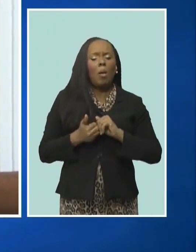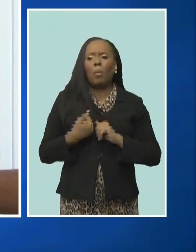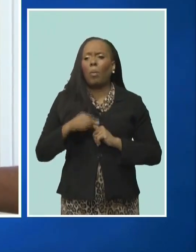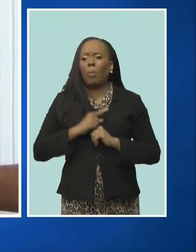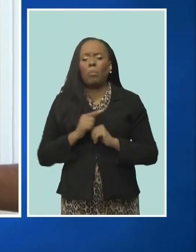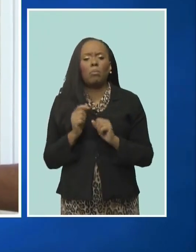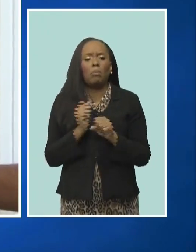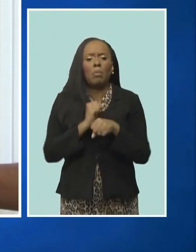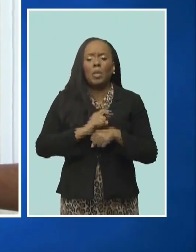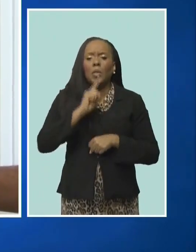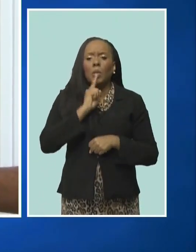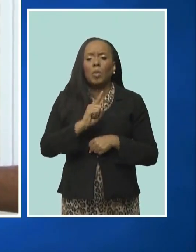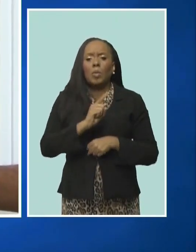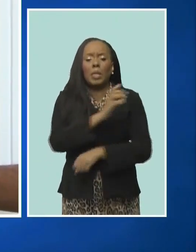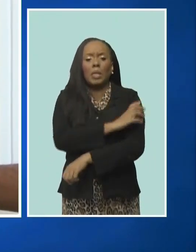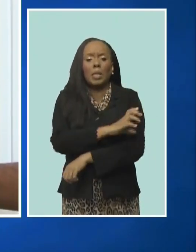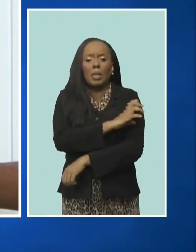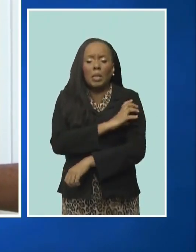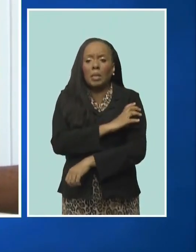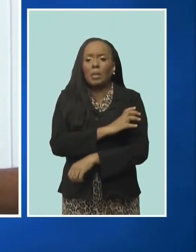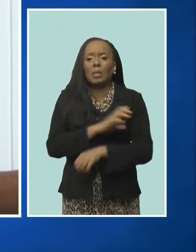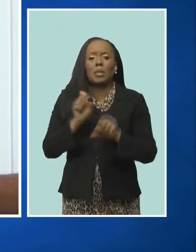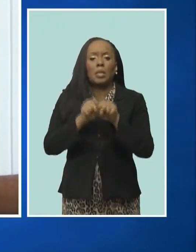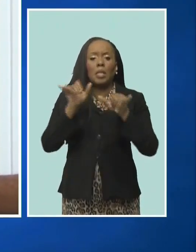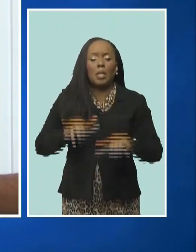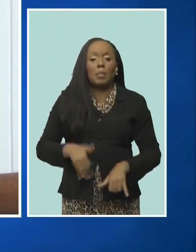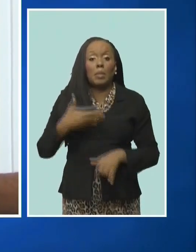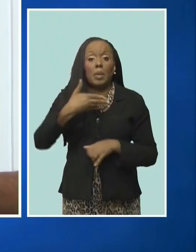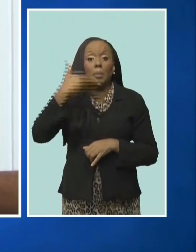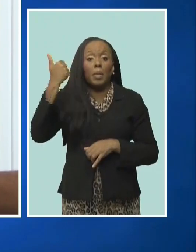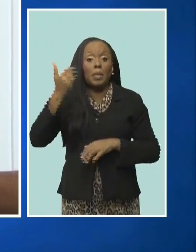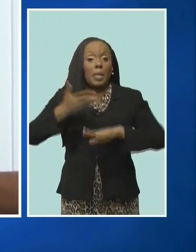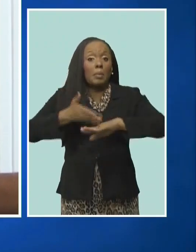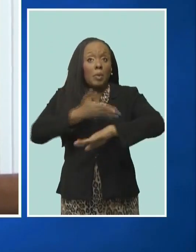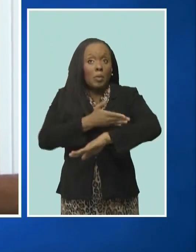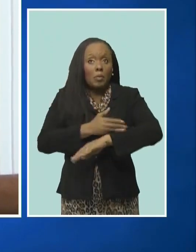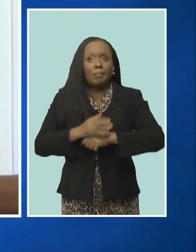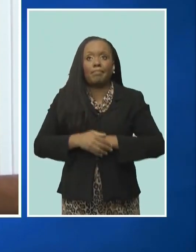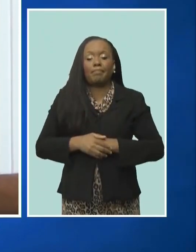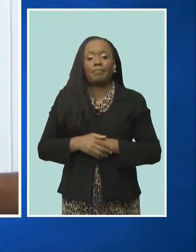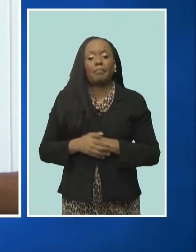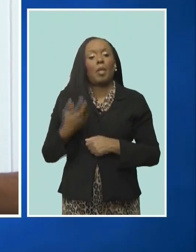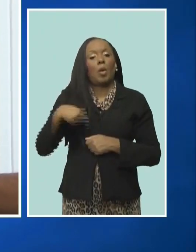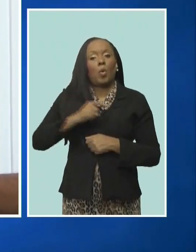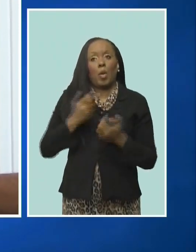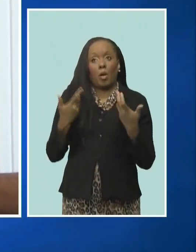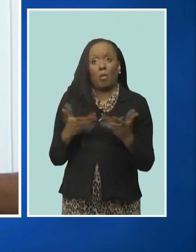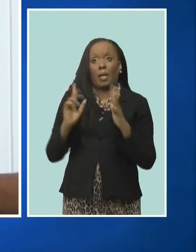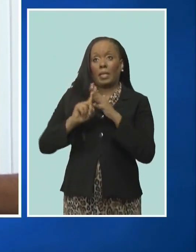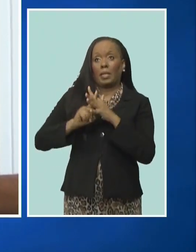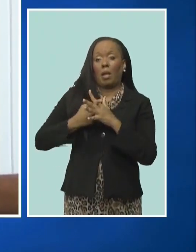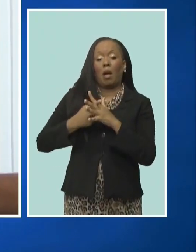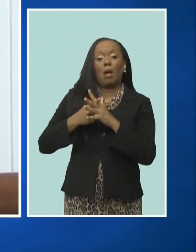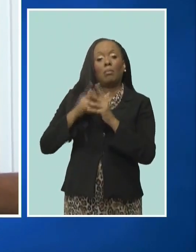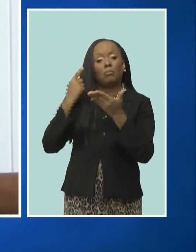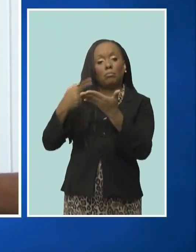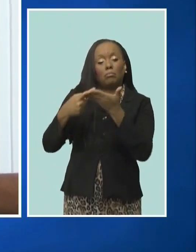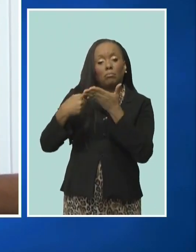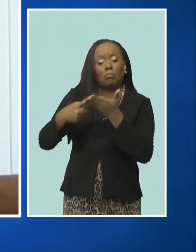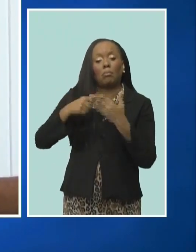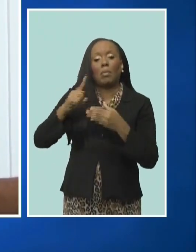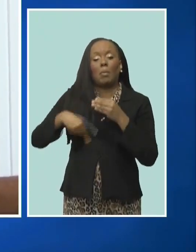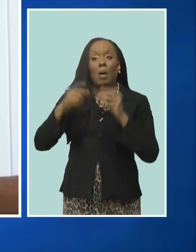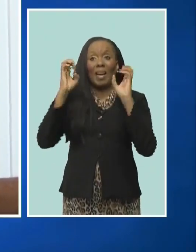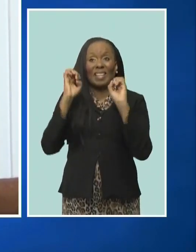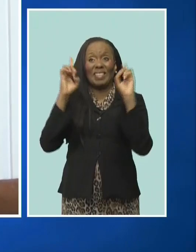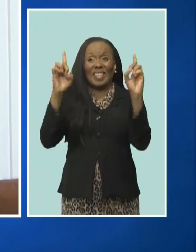that the polyclinic system works better? In education reform, we started a lot of the work there already. We just have to talk to the country